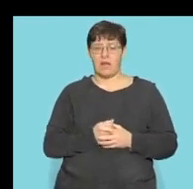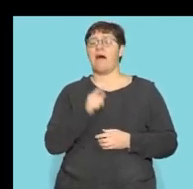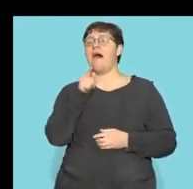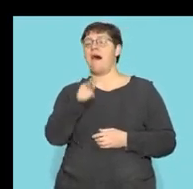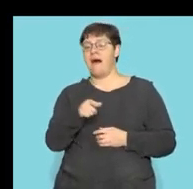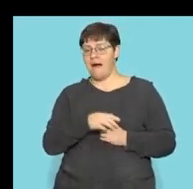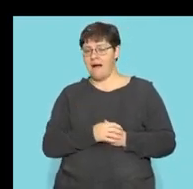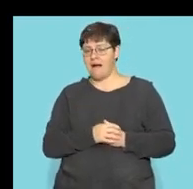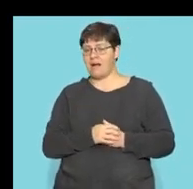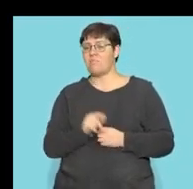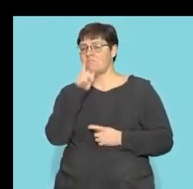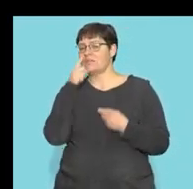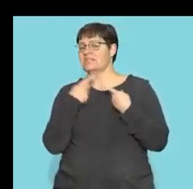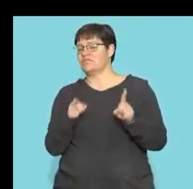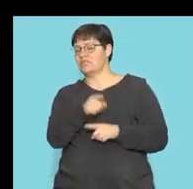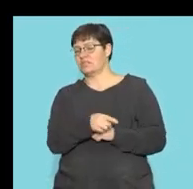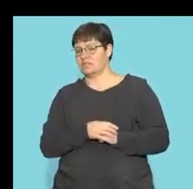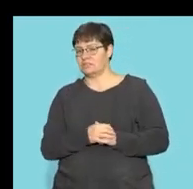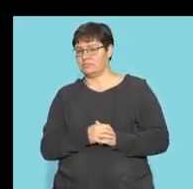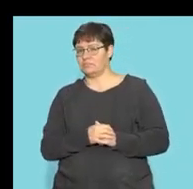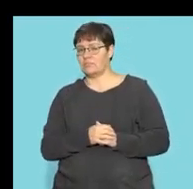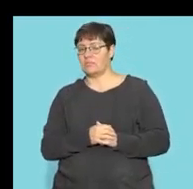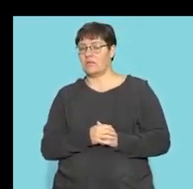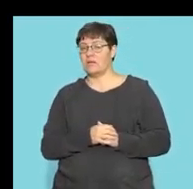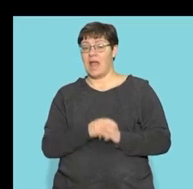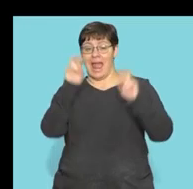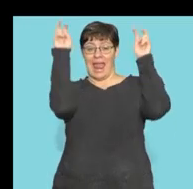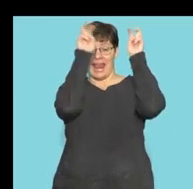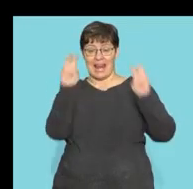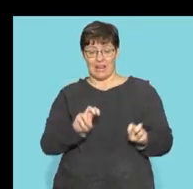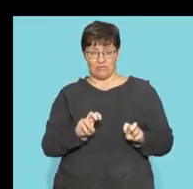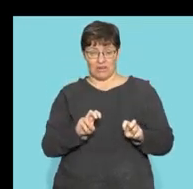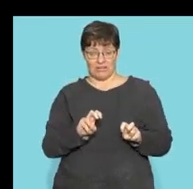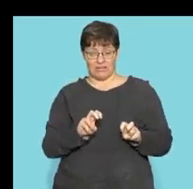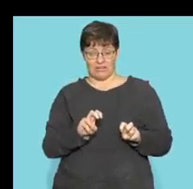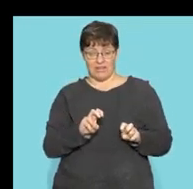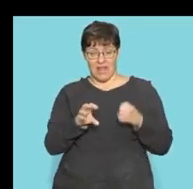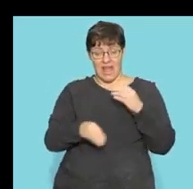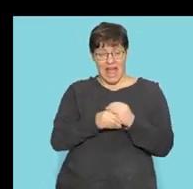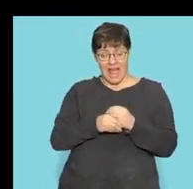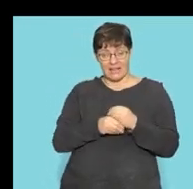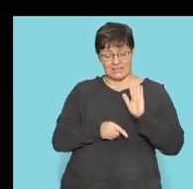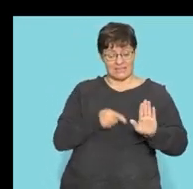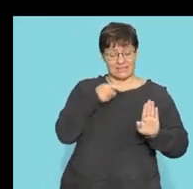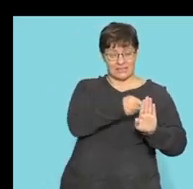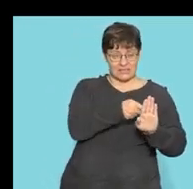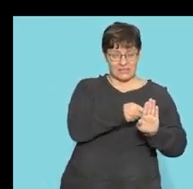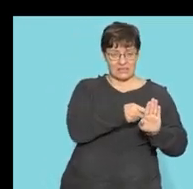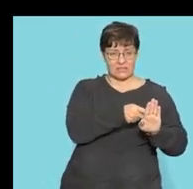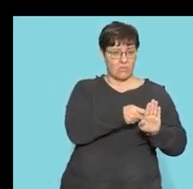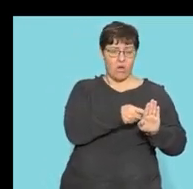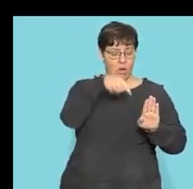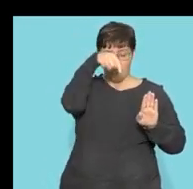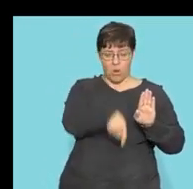we're going to have to do is say, here's something different. When we have an electrolytic cell, it doesn't